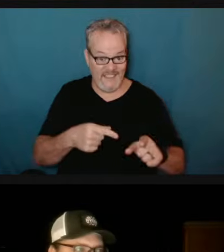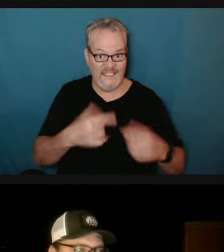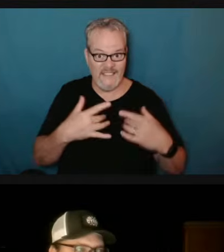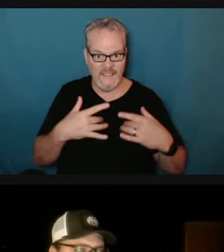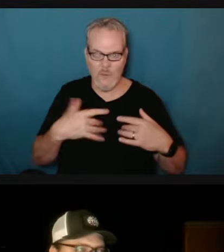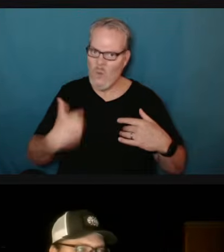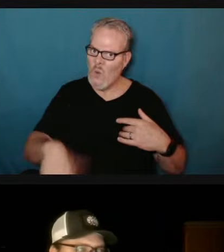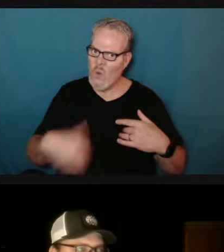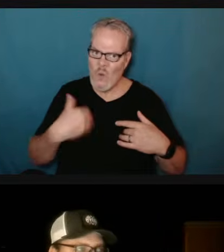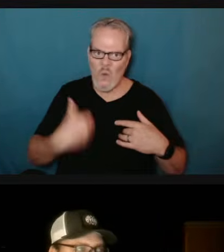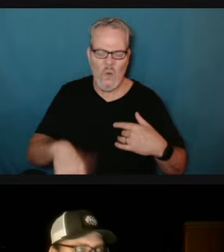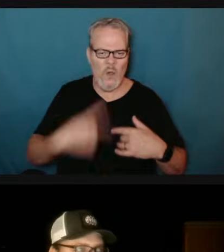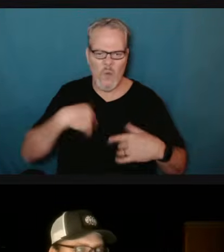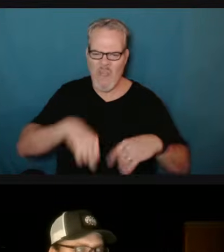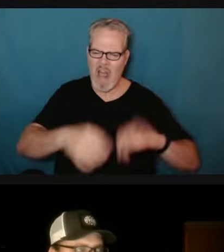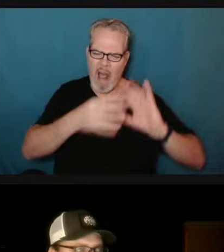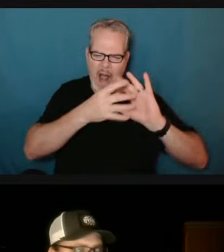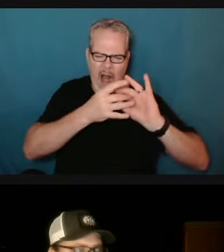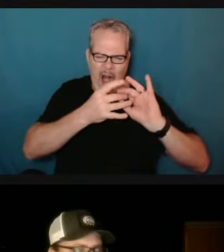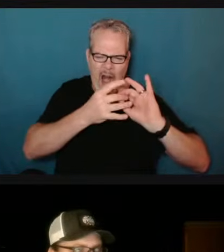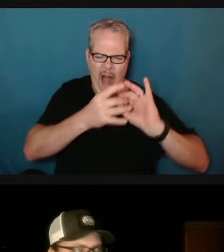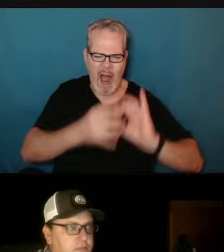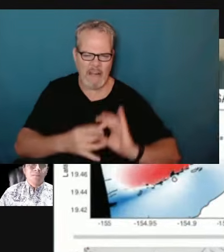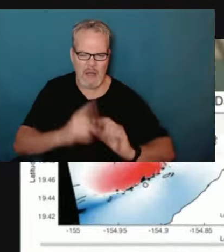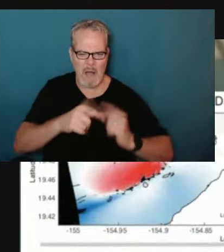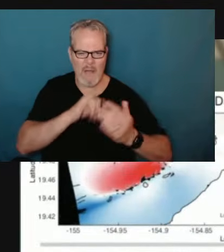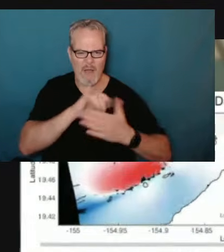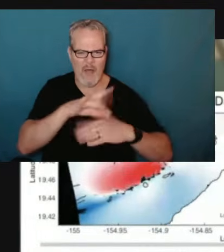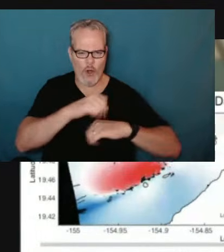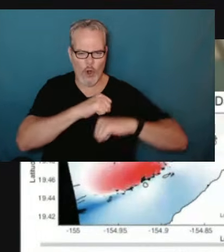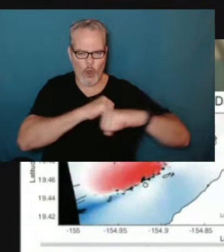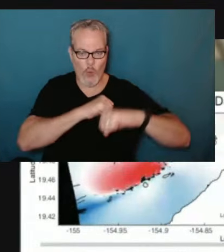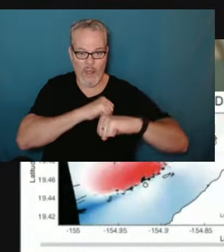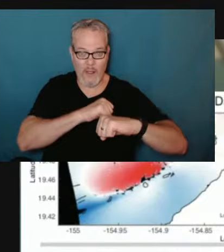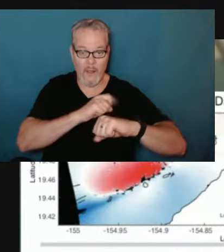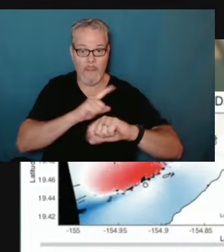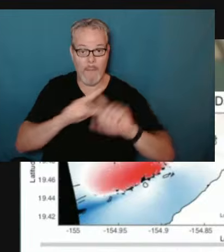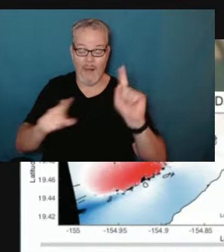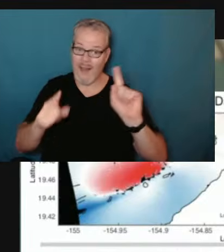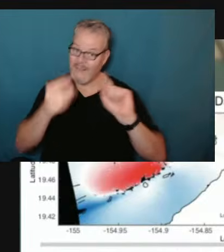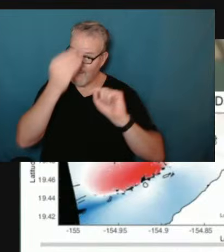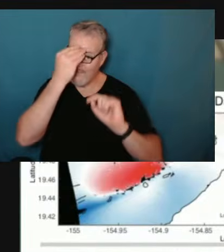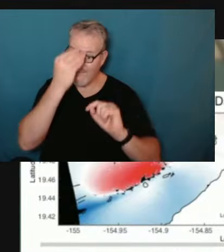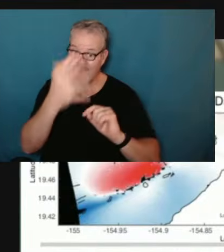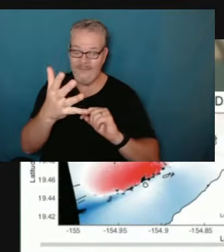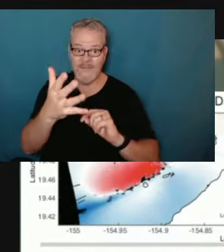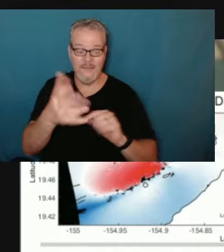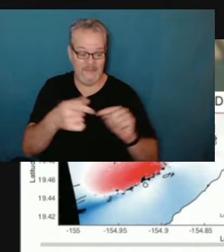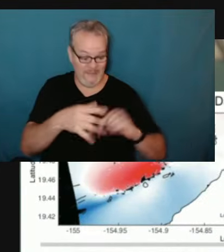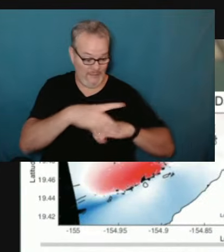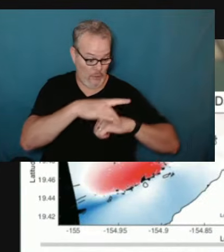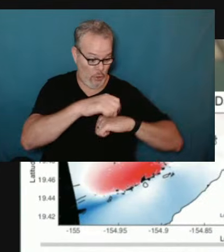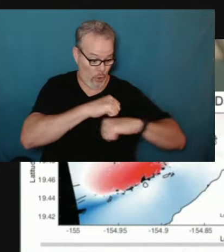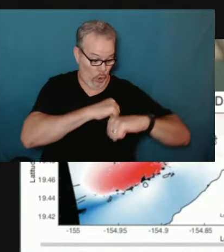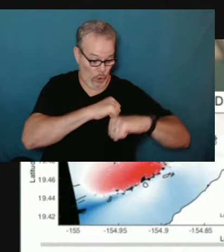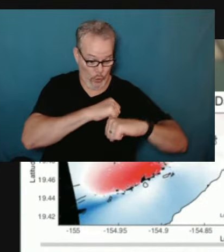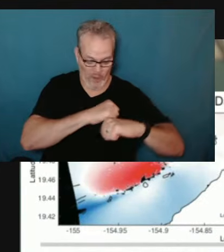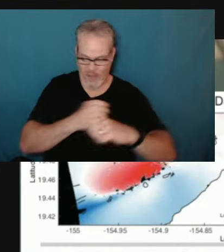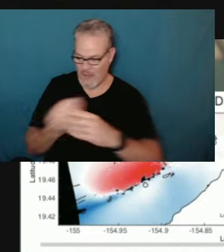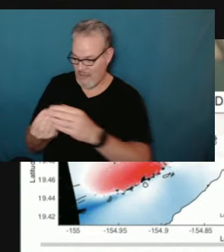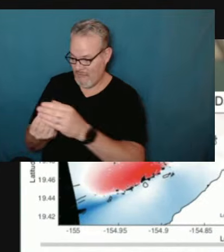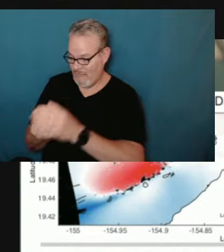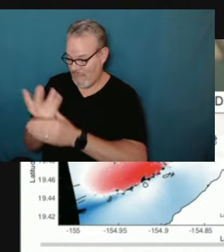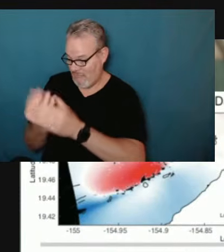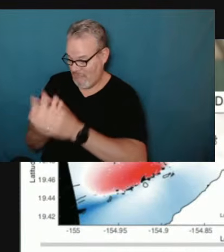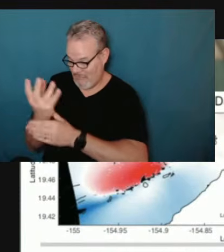we would all be talking about. However, remember in the beginning I kind of mentioned there's this intimate connection between magmatic intrusions